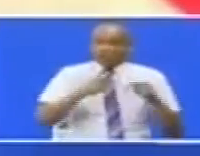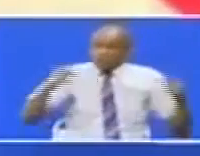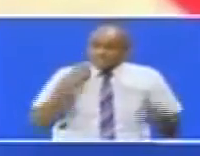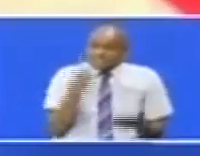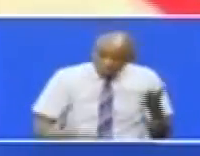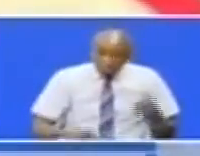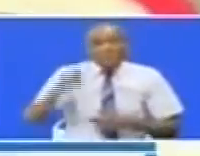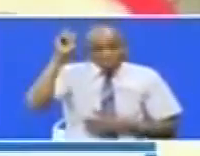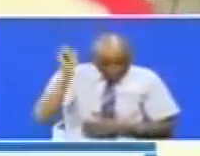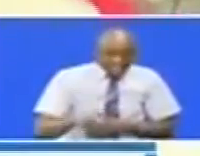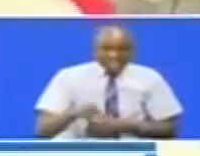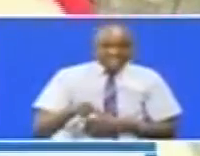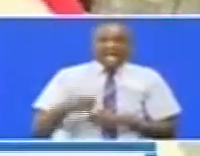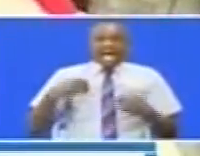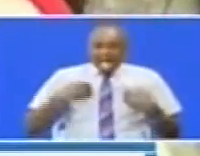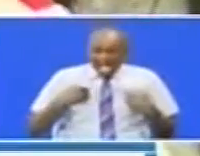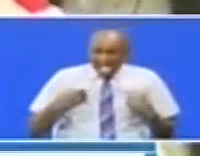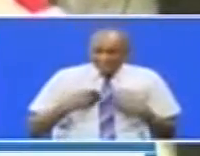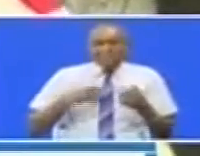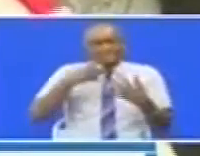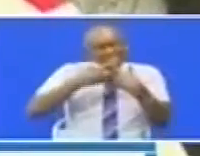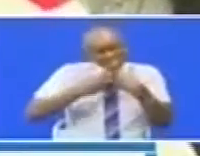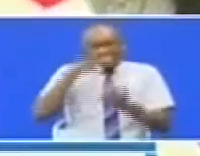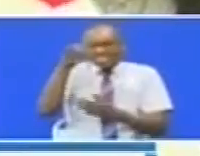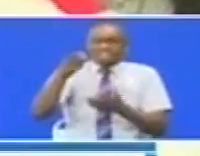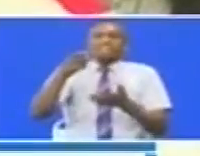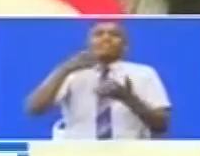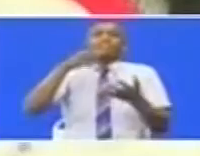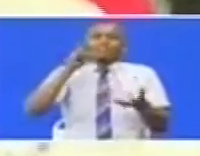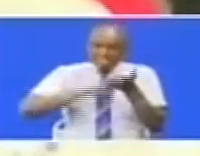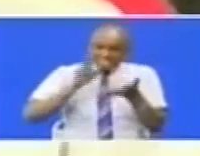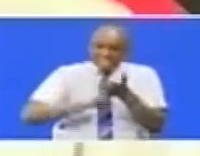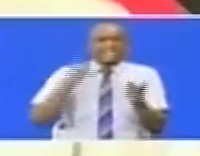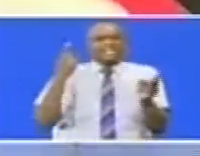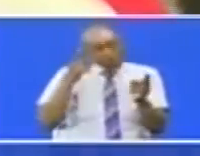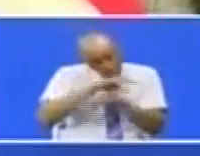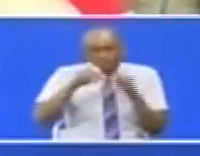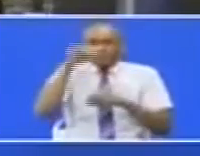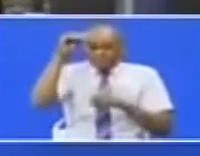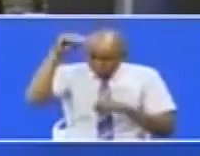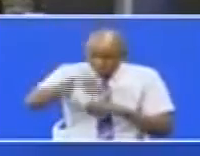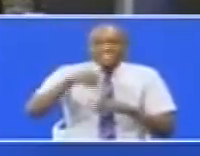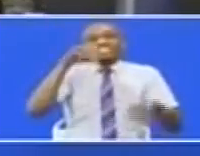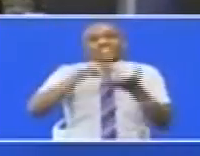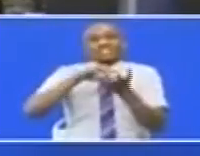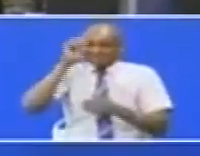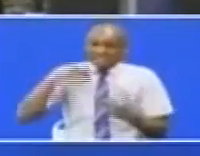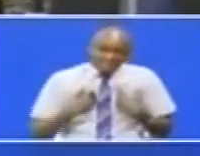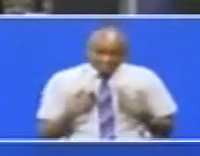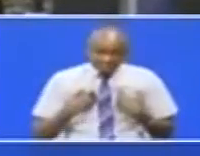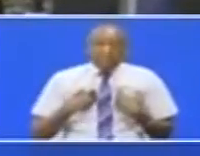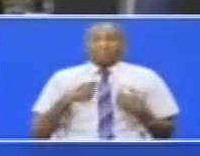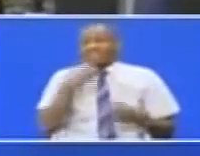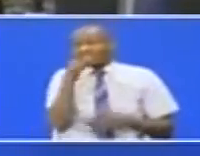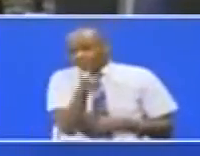ni kwamba lazima wapeleke chombo cha kujiandikisha kama voter in every polling station in this country. But even at the world level, I